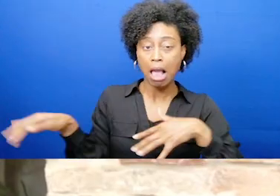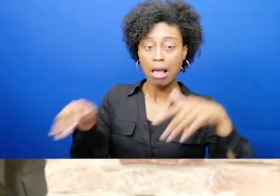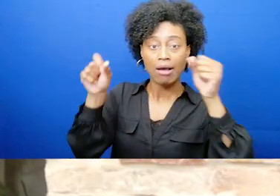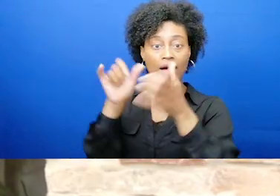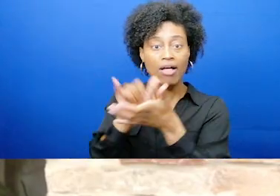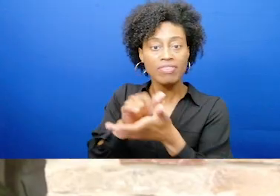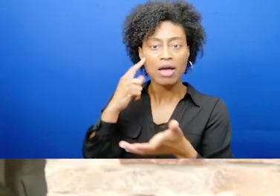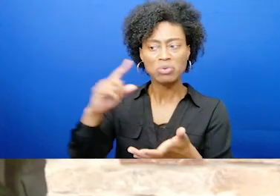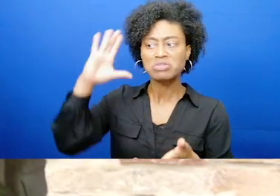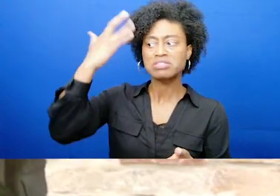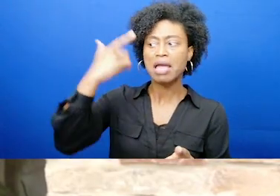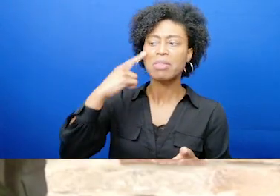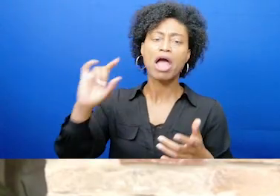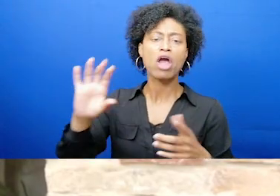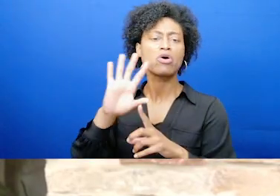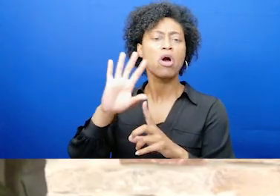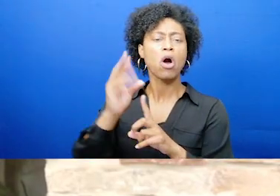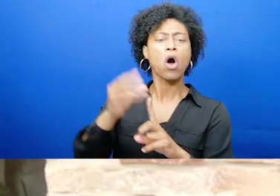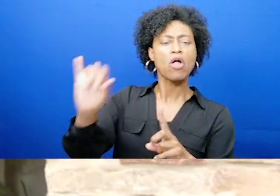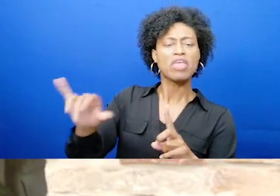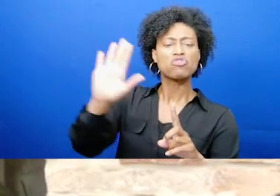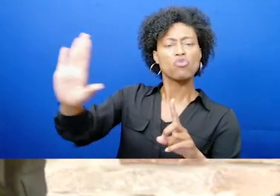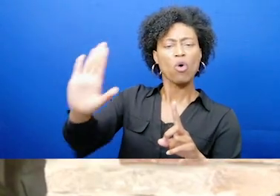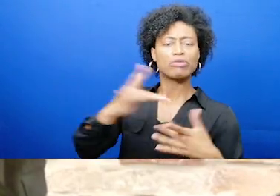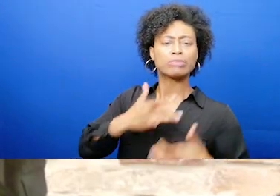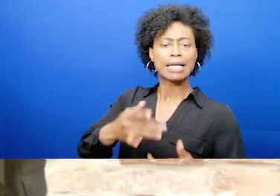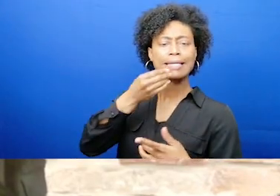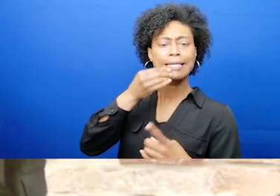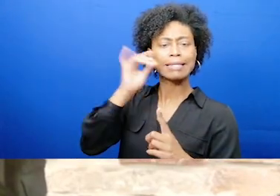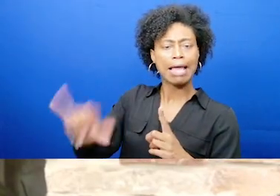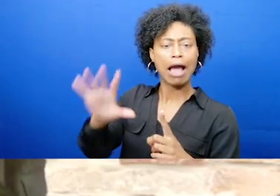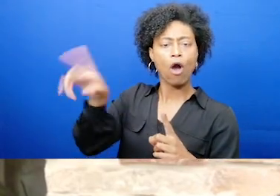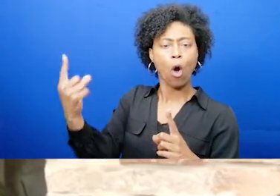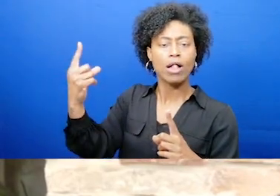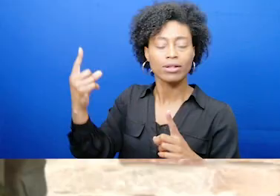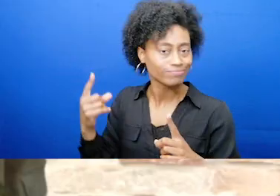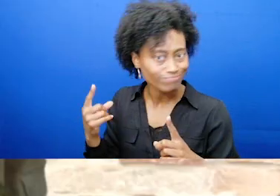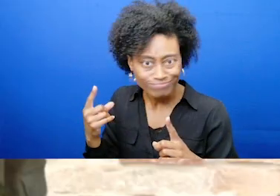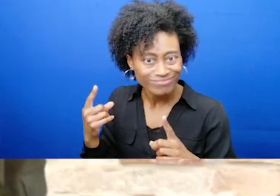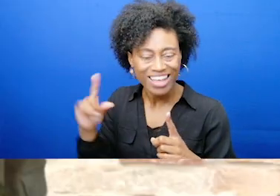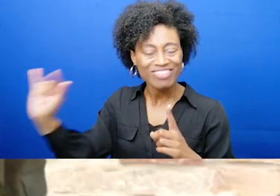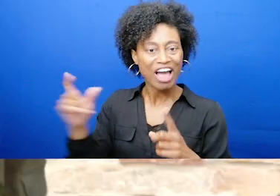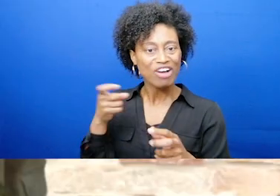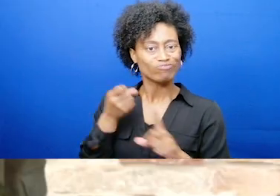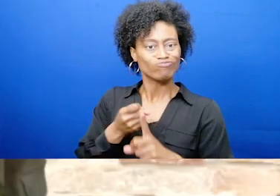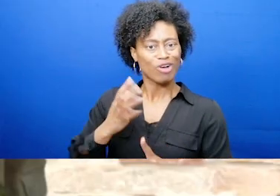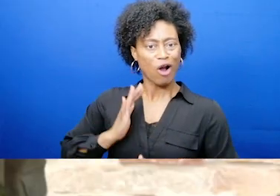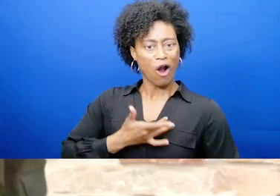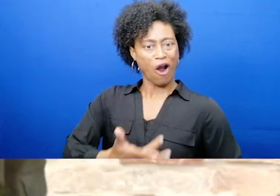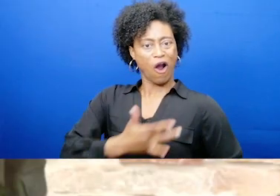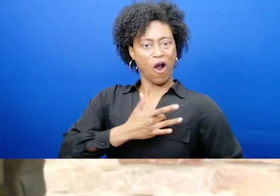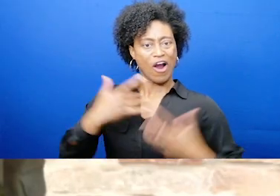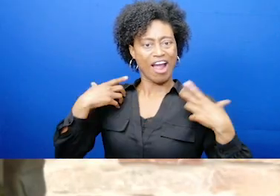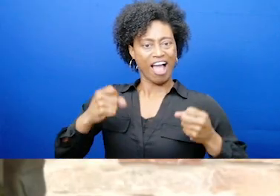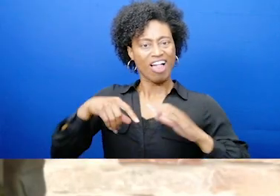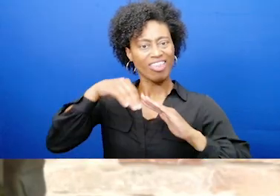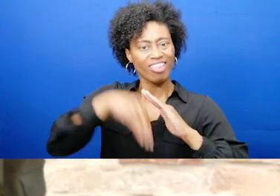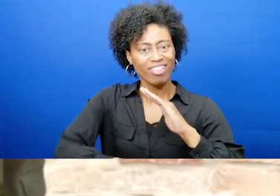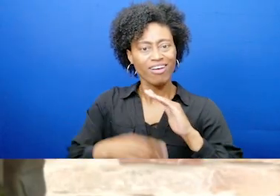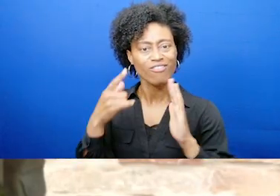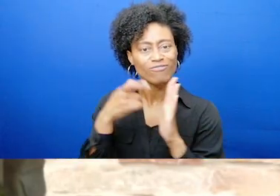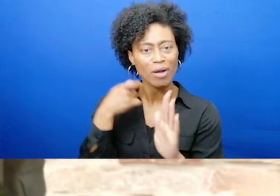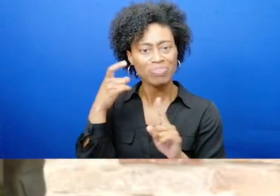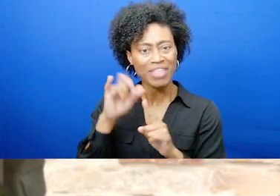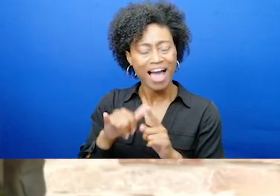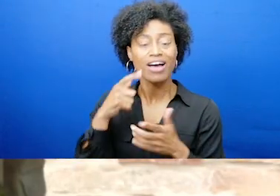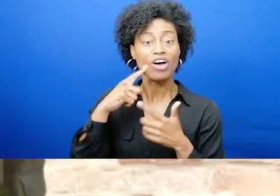treats into the baseline of what people think our culture eats. That shift has taken a drastic toll on our community's heart health. But our true